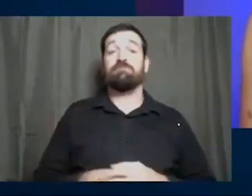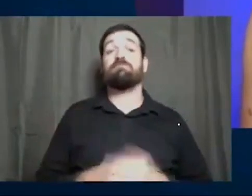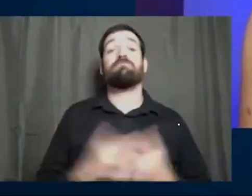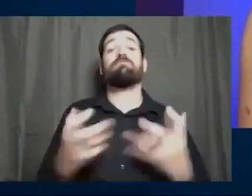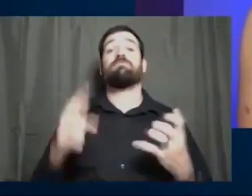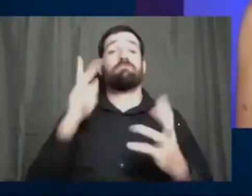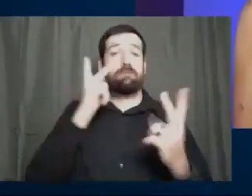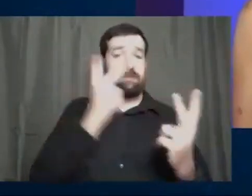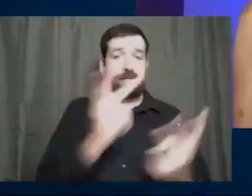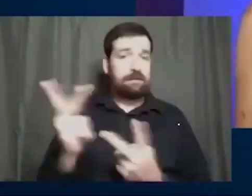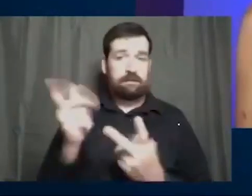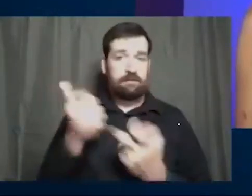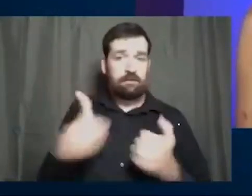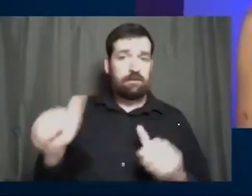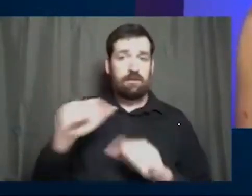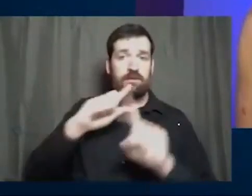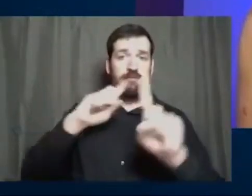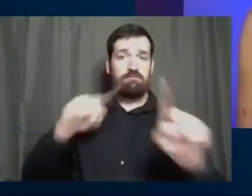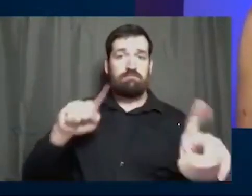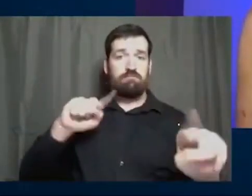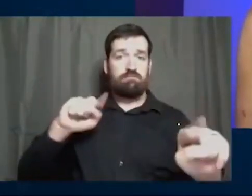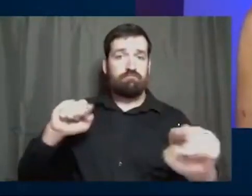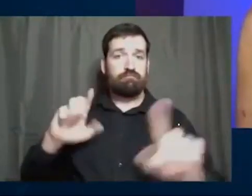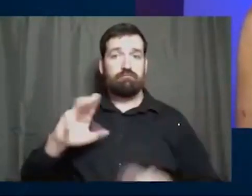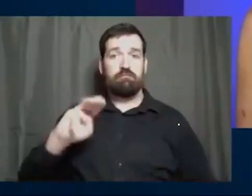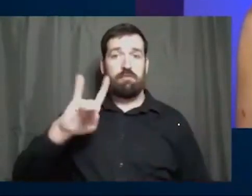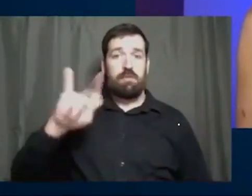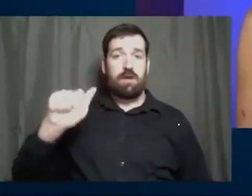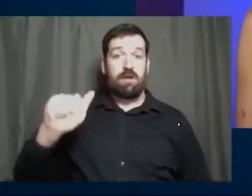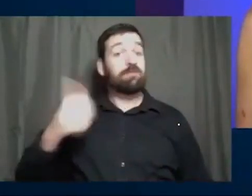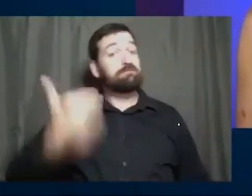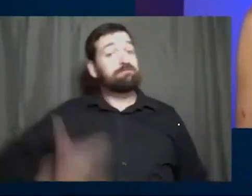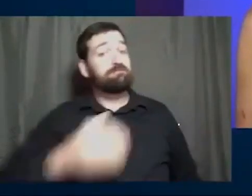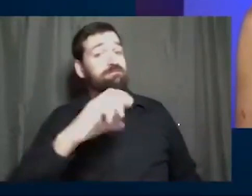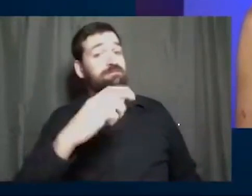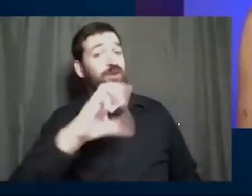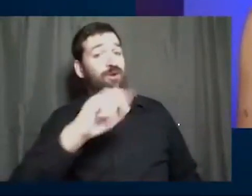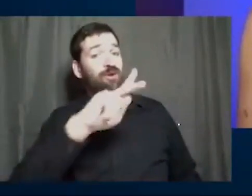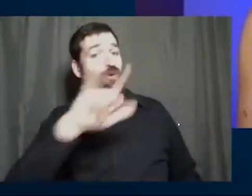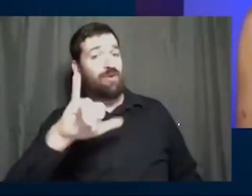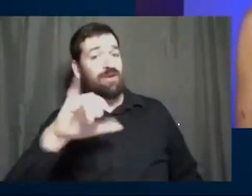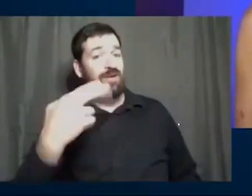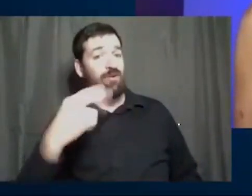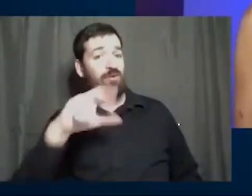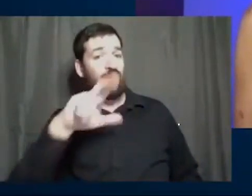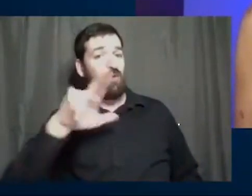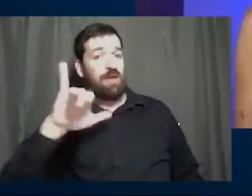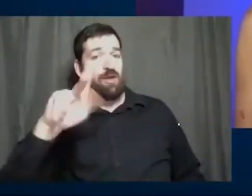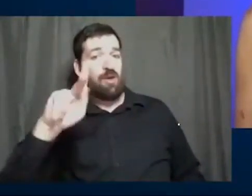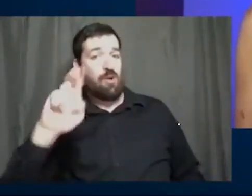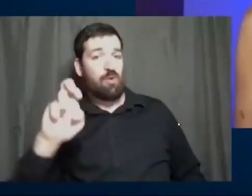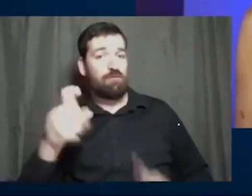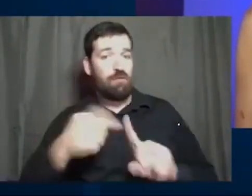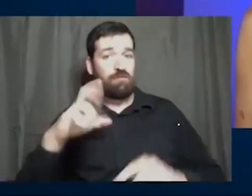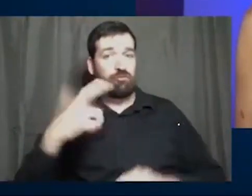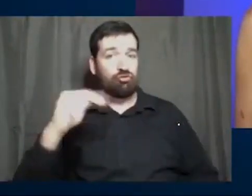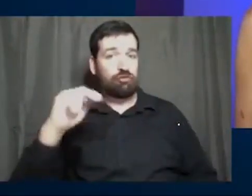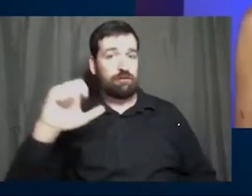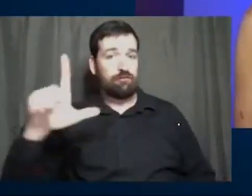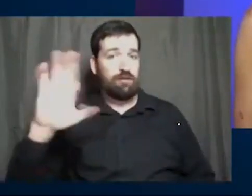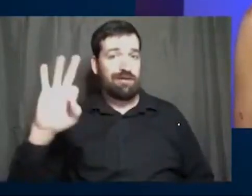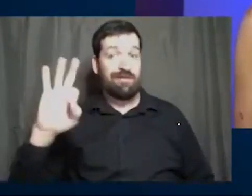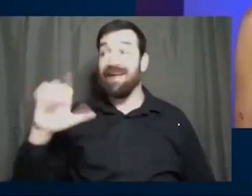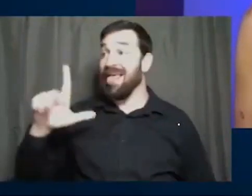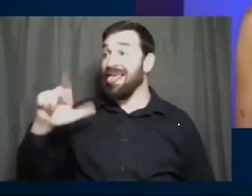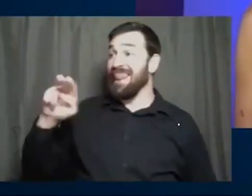reporter questions on the line today. Sure. Good morning. Cody Holyoke with Channel 9. Hey, Cody. Lance, lucky